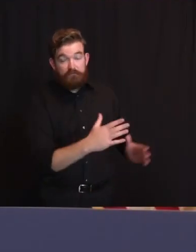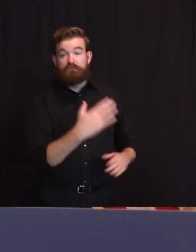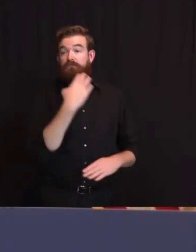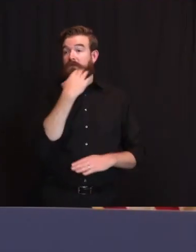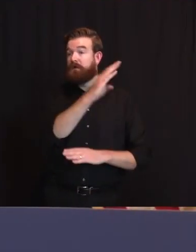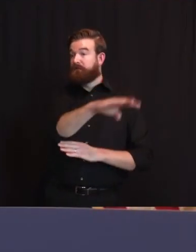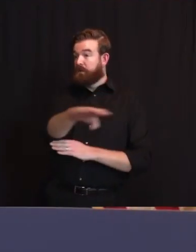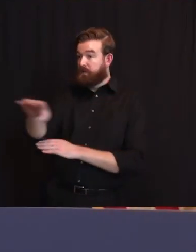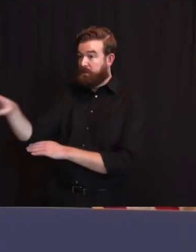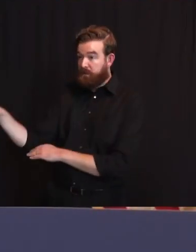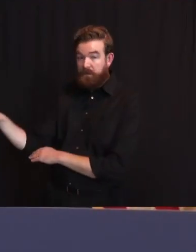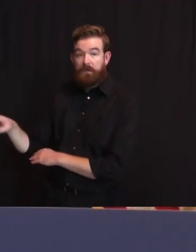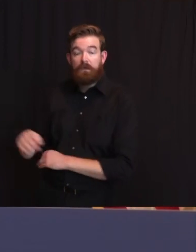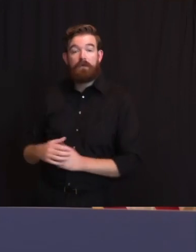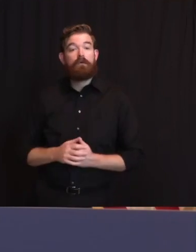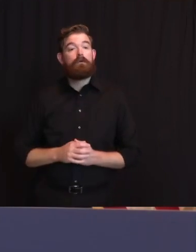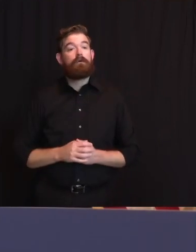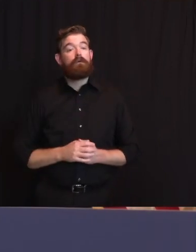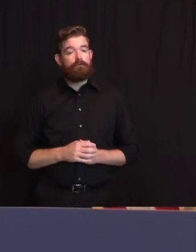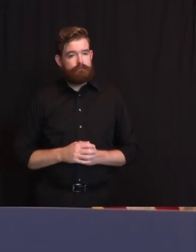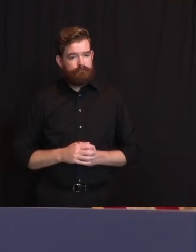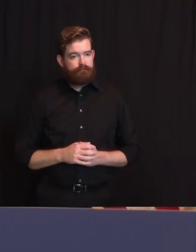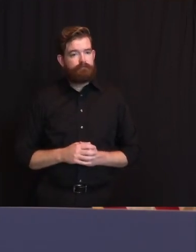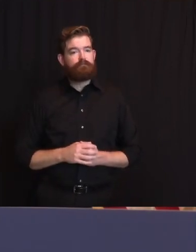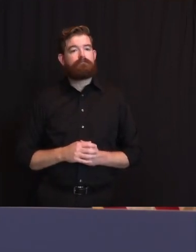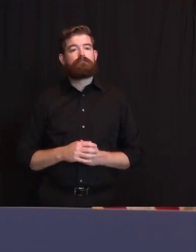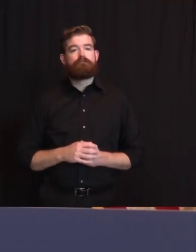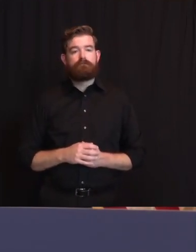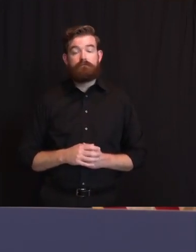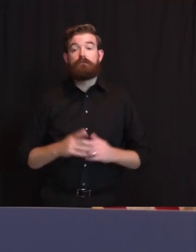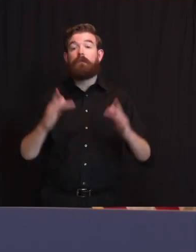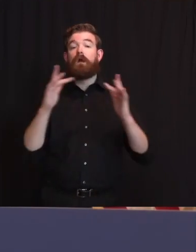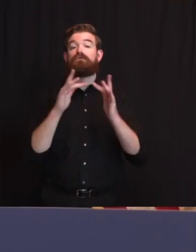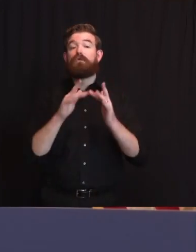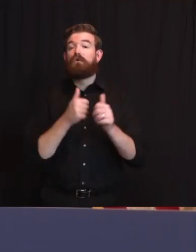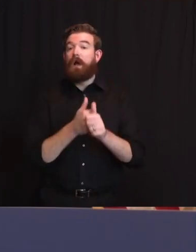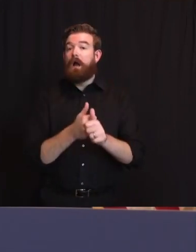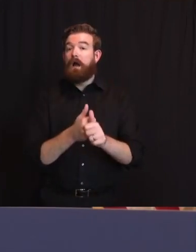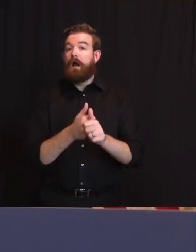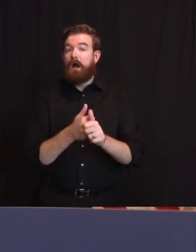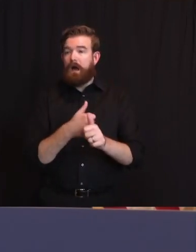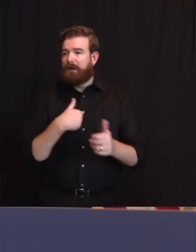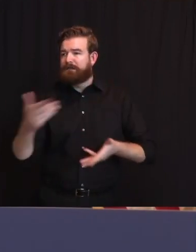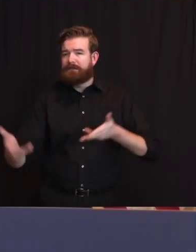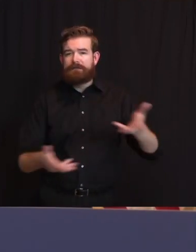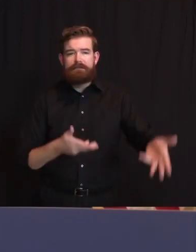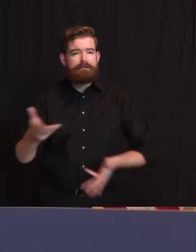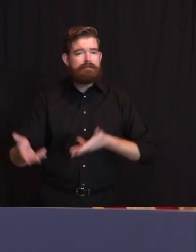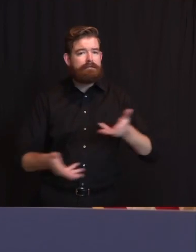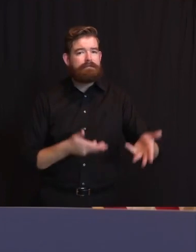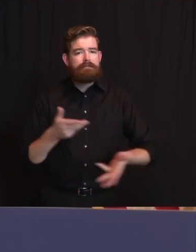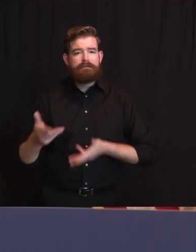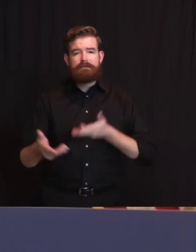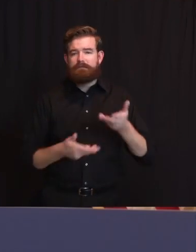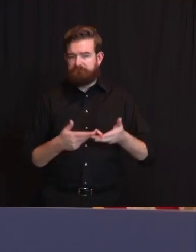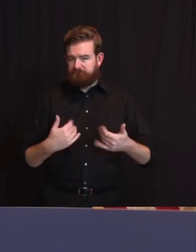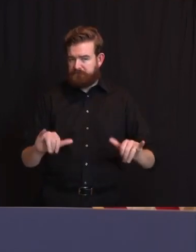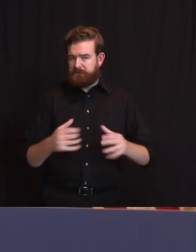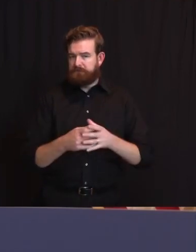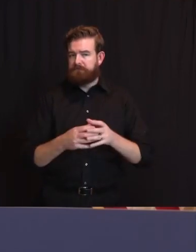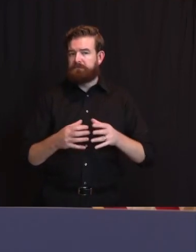we continue to build up our contact tracing workforce to ensure that we are not only able to meet our immediate needs,